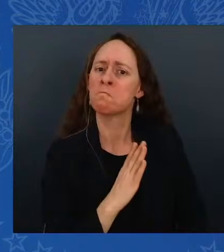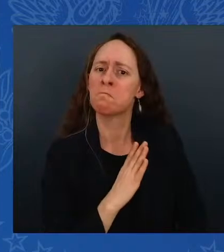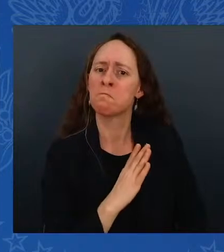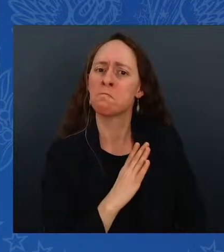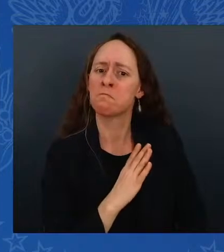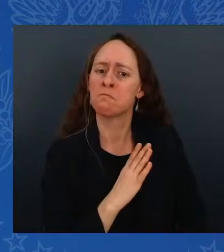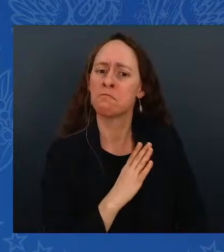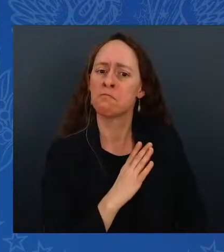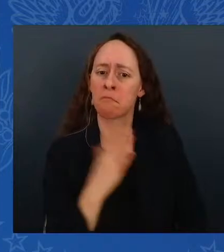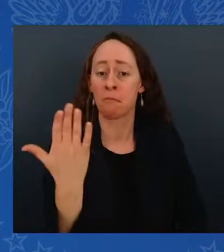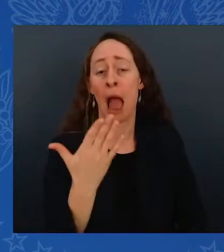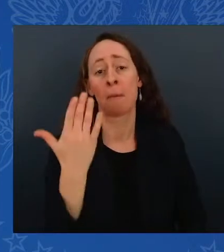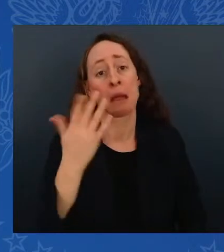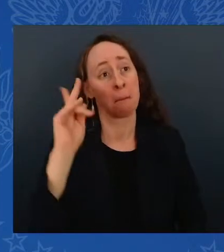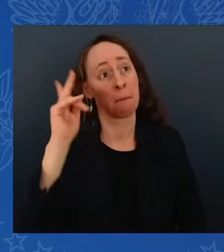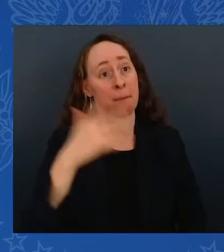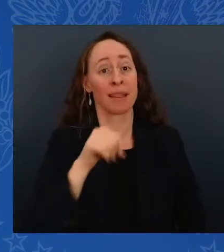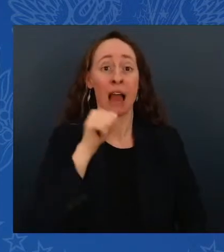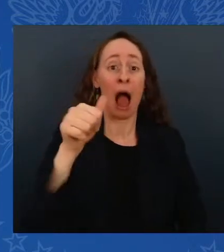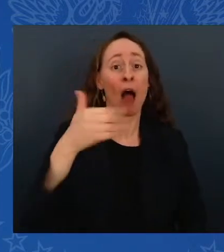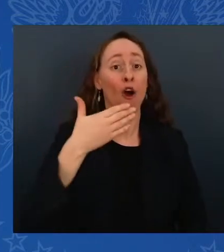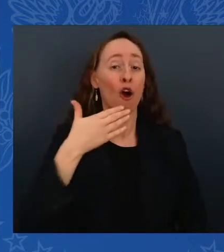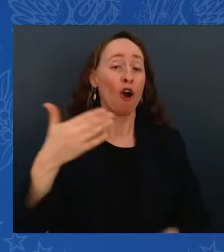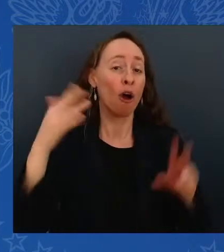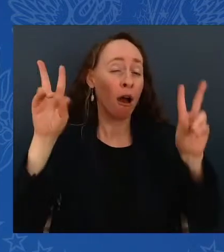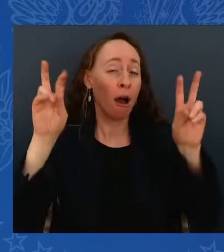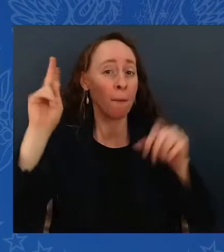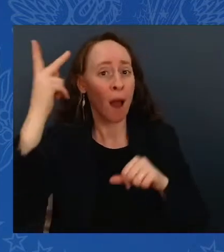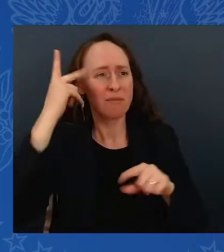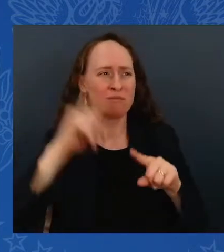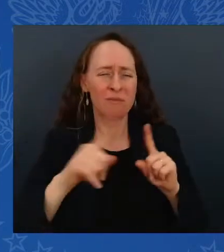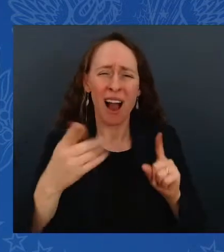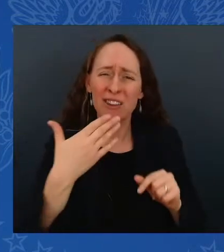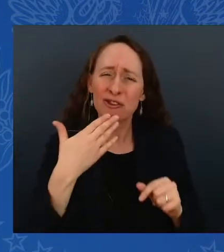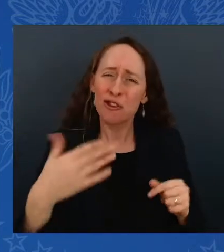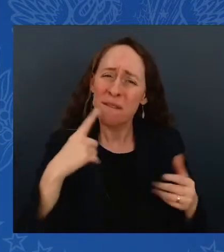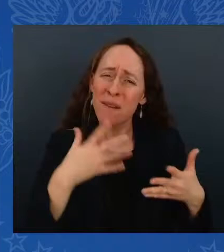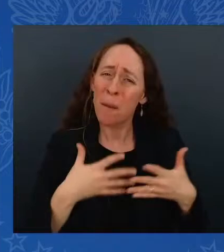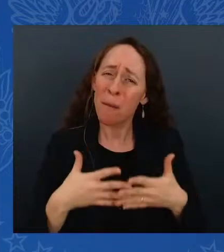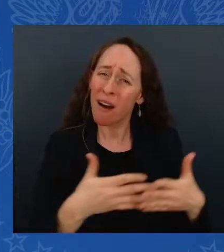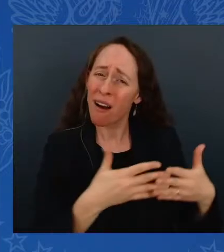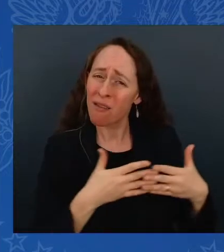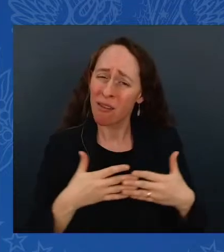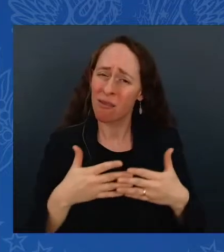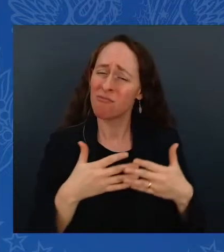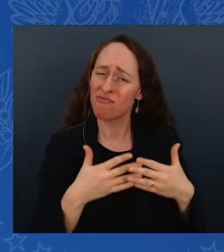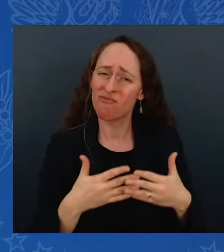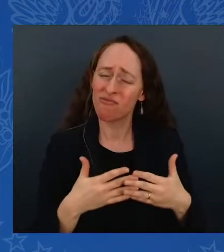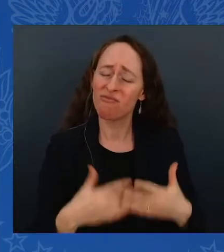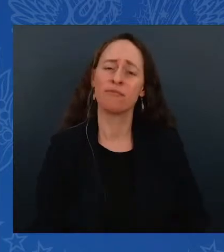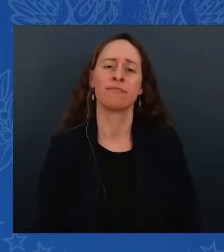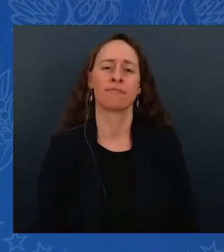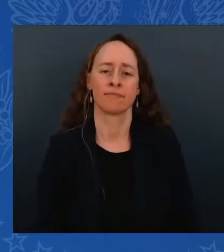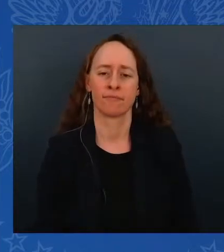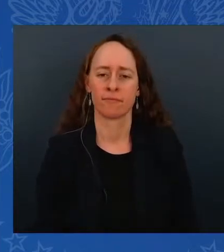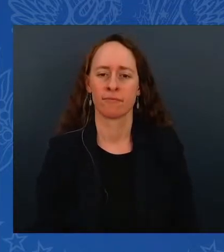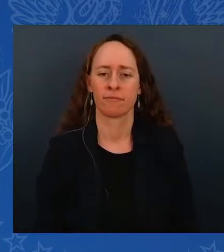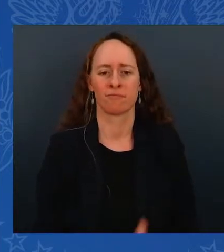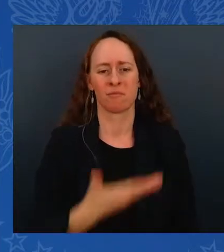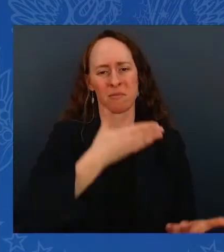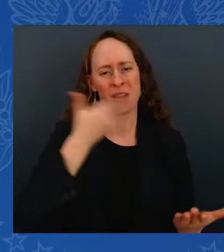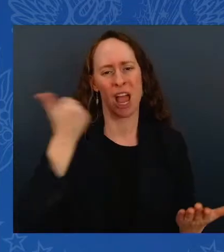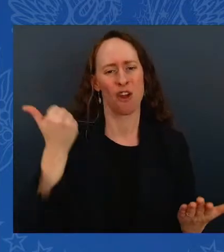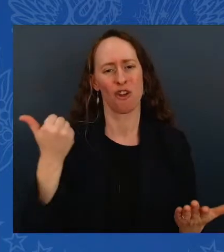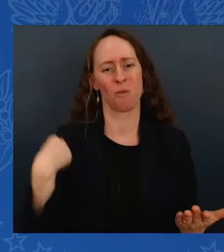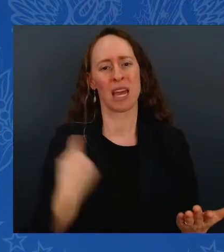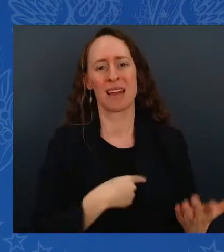promise. Today, we're better positioned than any nation in the world to truly win the economic competition of the 21st century, in my view. There's so